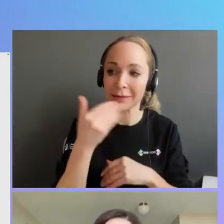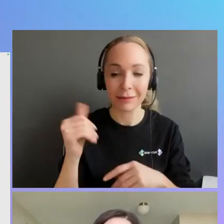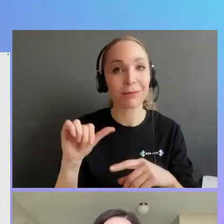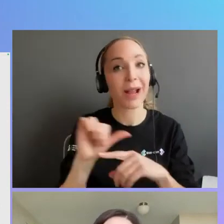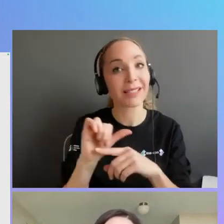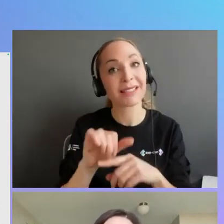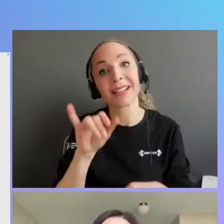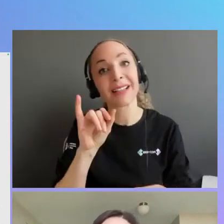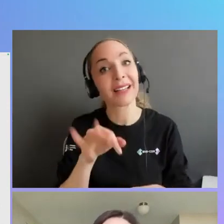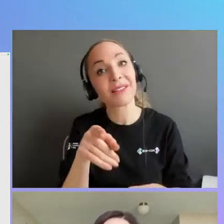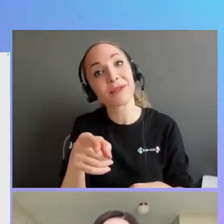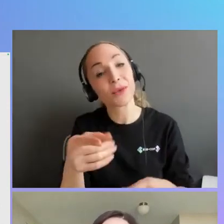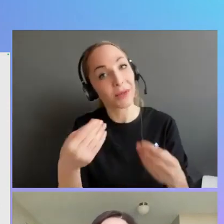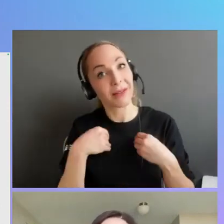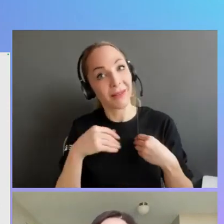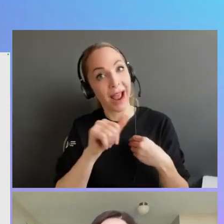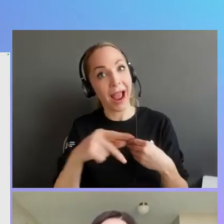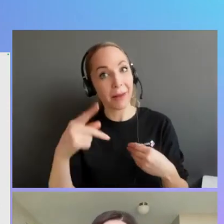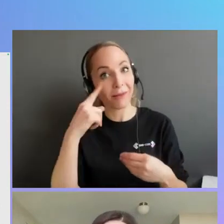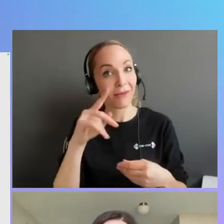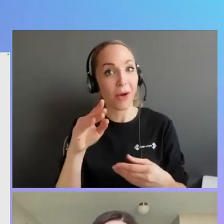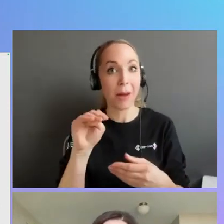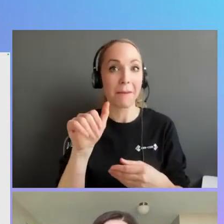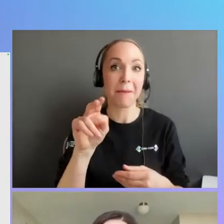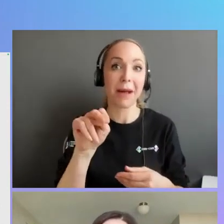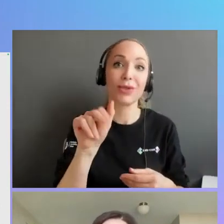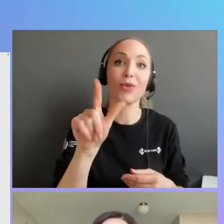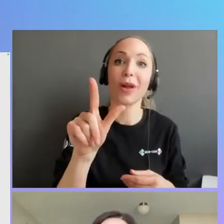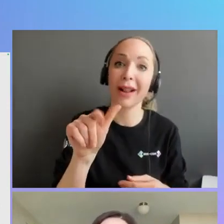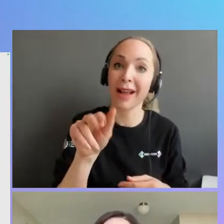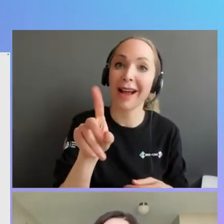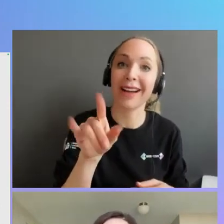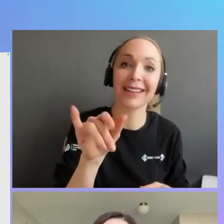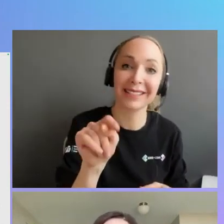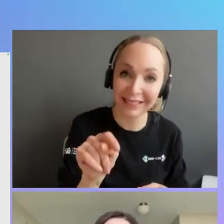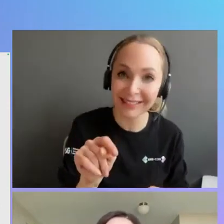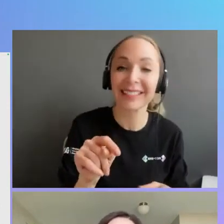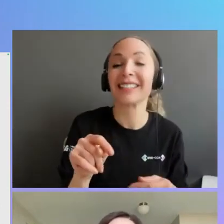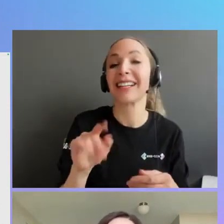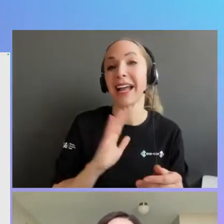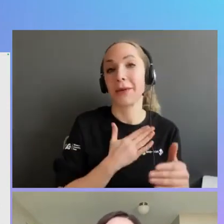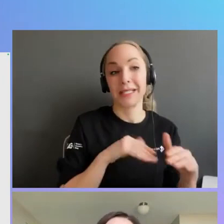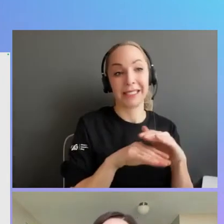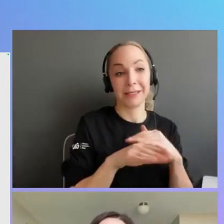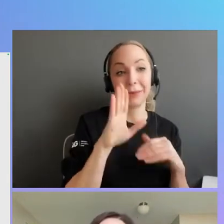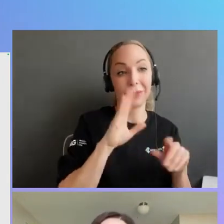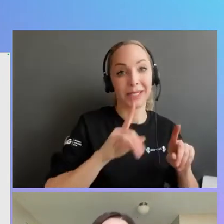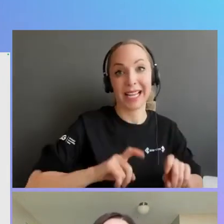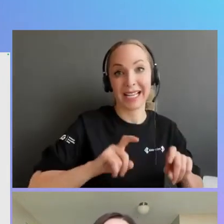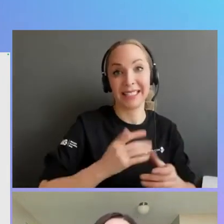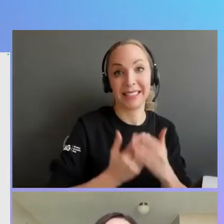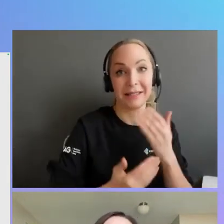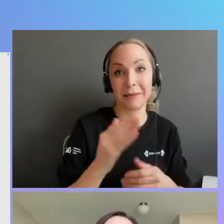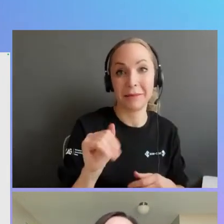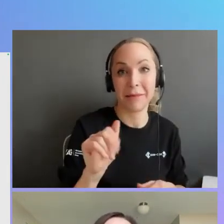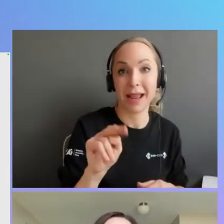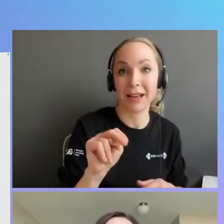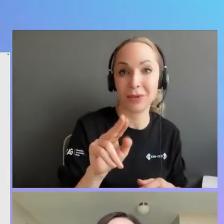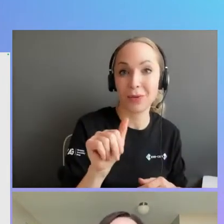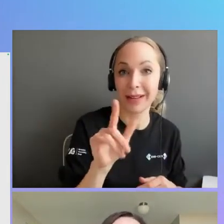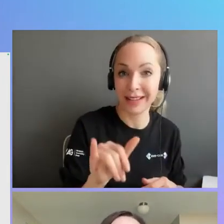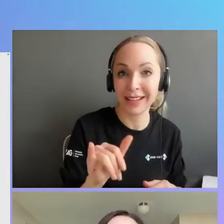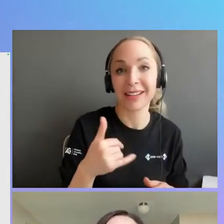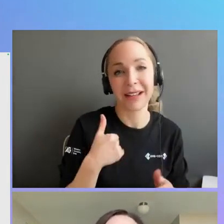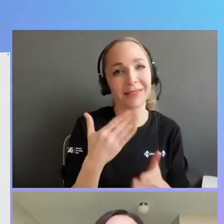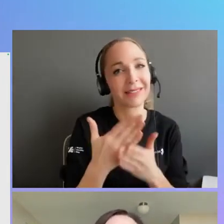for a manual audit and our accessibility consultants would test for something manually, there's some of those rules that we've included in our tool